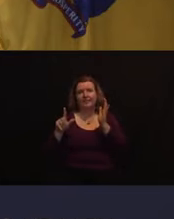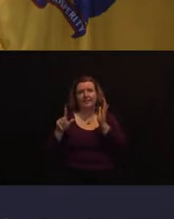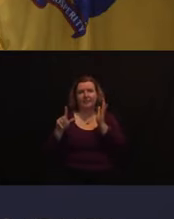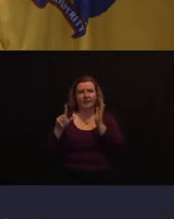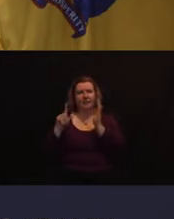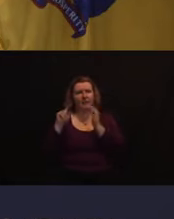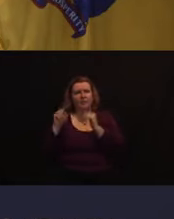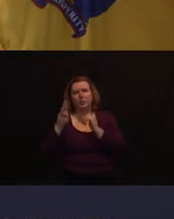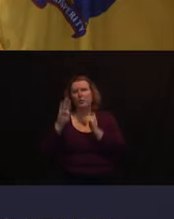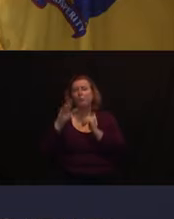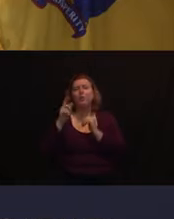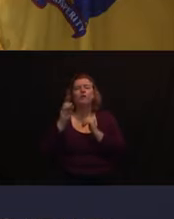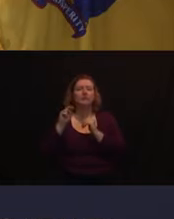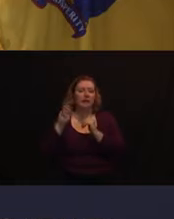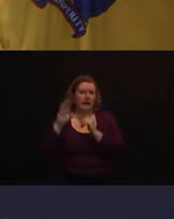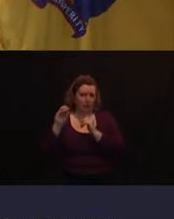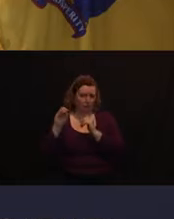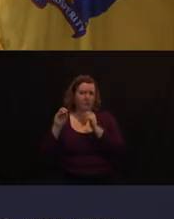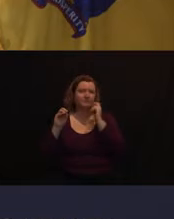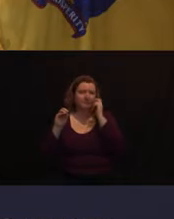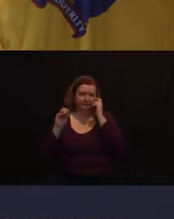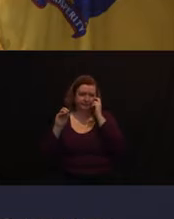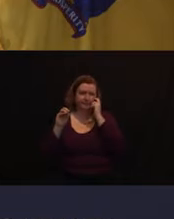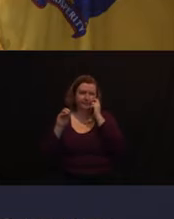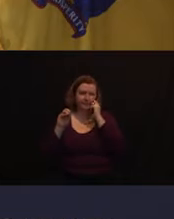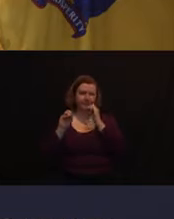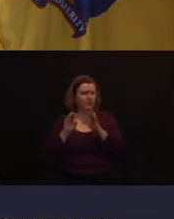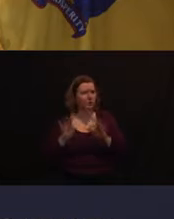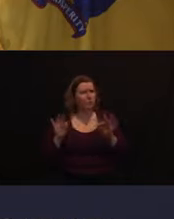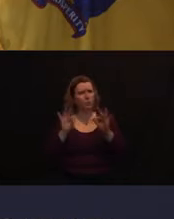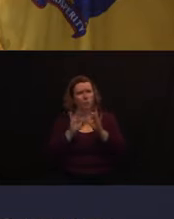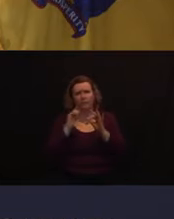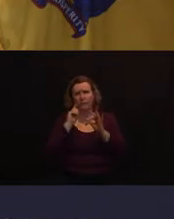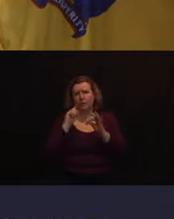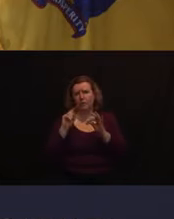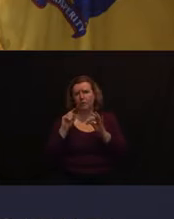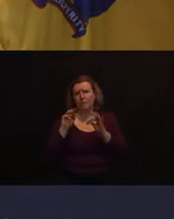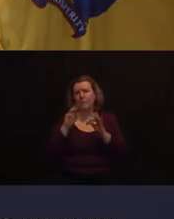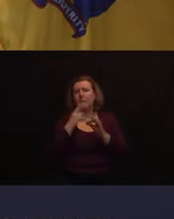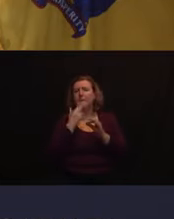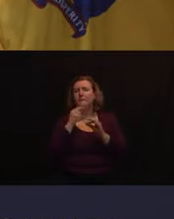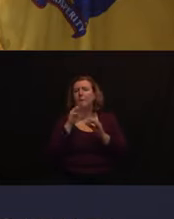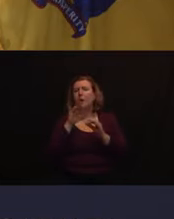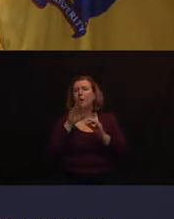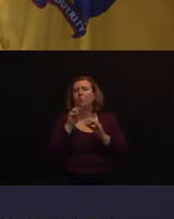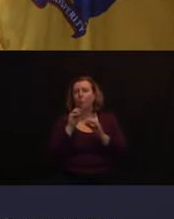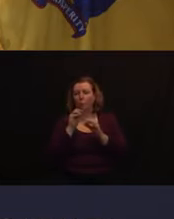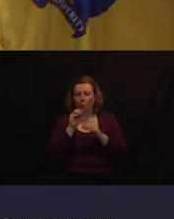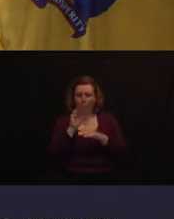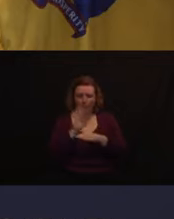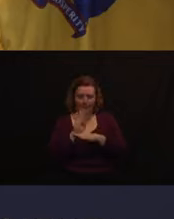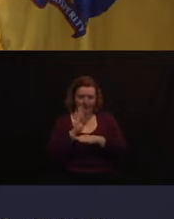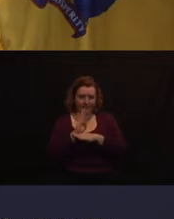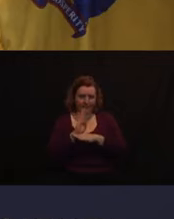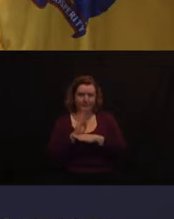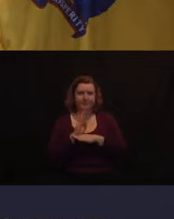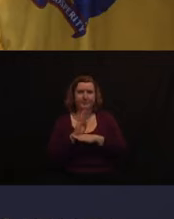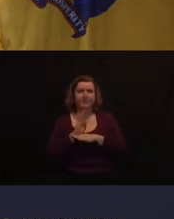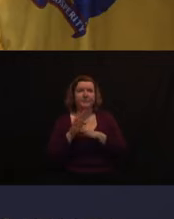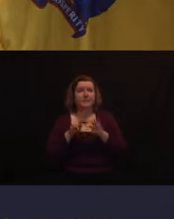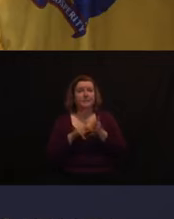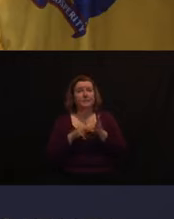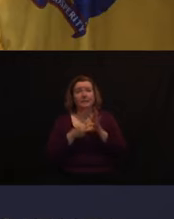in Burlington County, which is a game changer for micro businesses. And I mentioned this earlier. This is basically in the 5 and